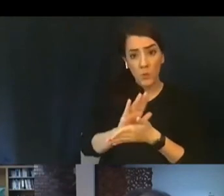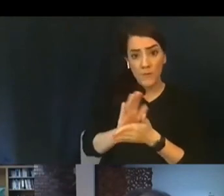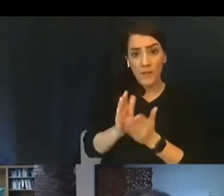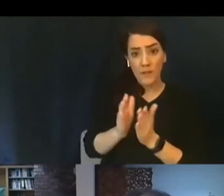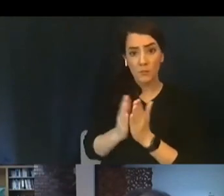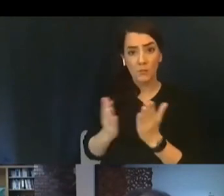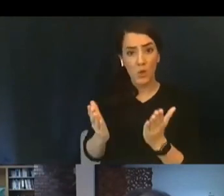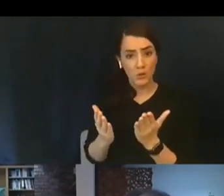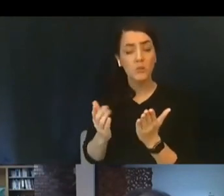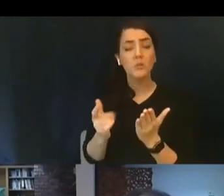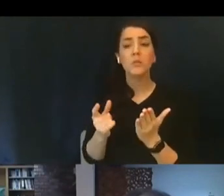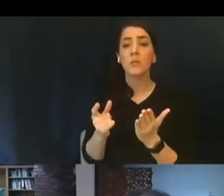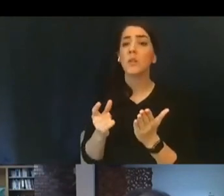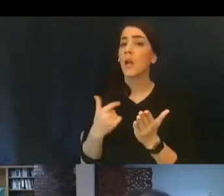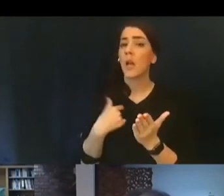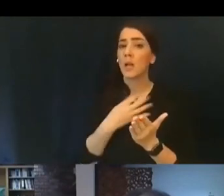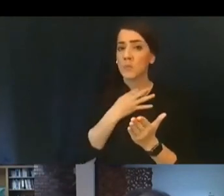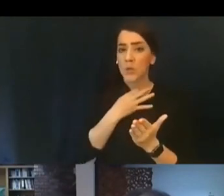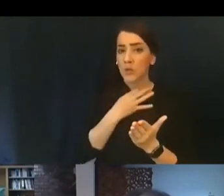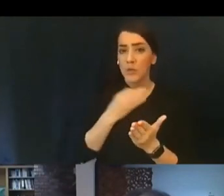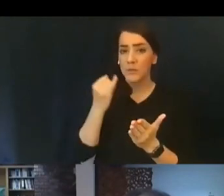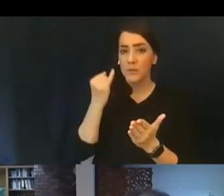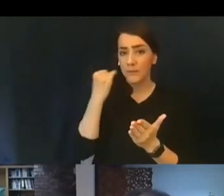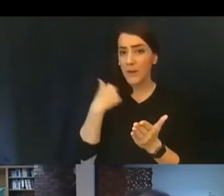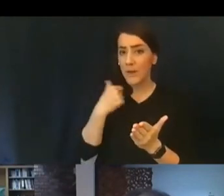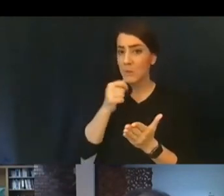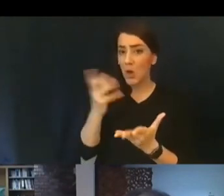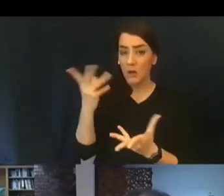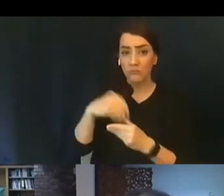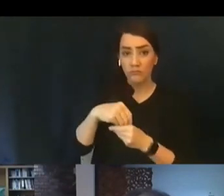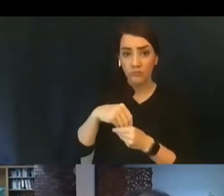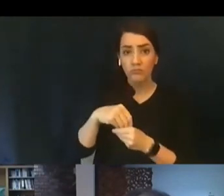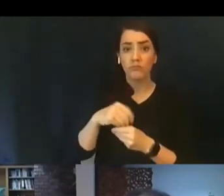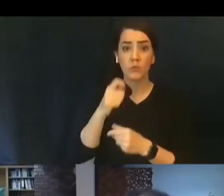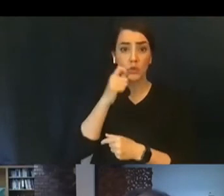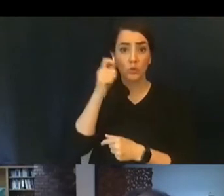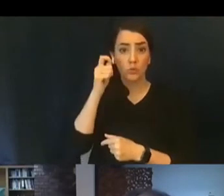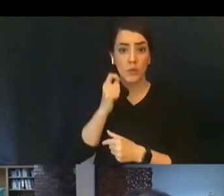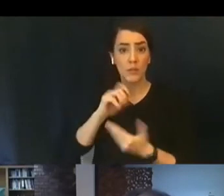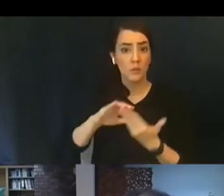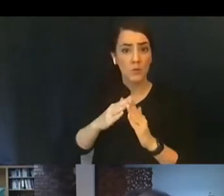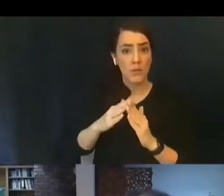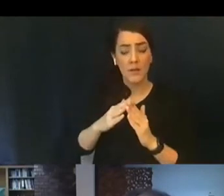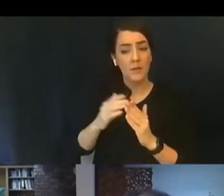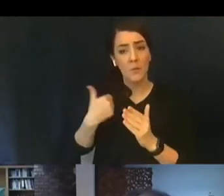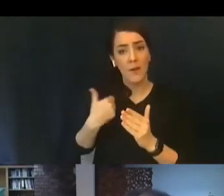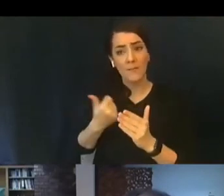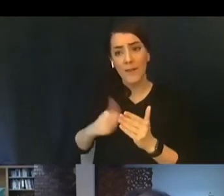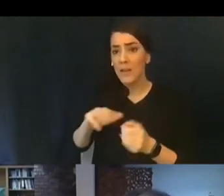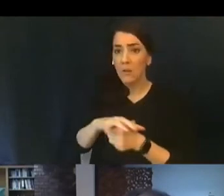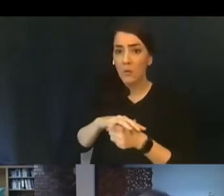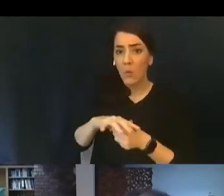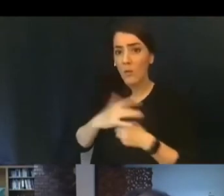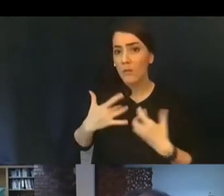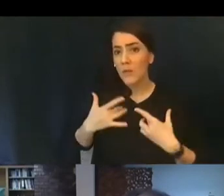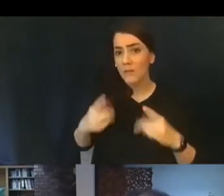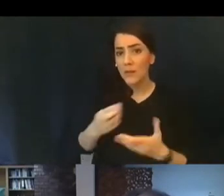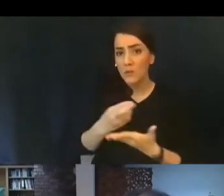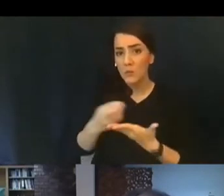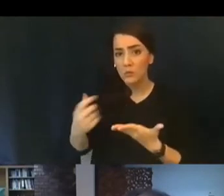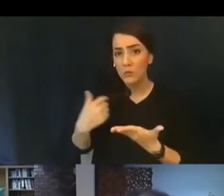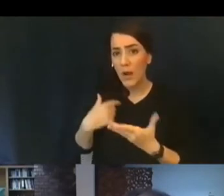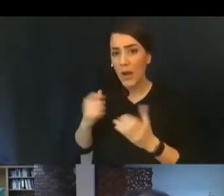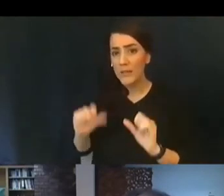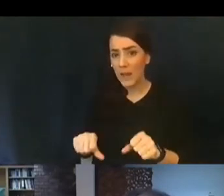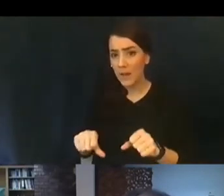Ukrainian community to be able to more, learn more about the Holdemur? Um, are there any local events or resources, um, that can be aimed at a larger,